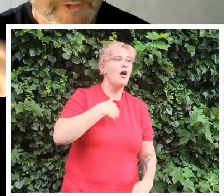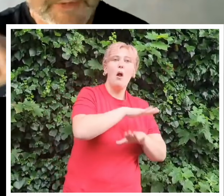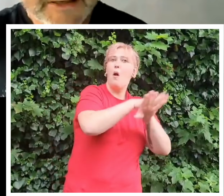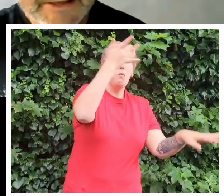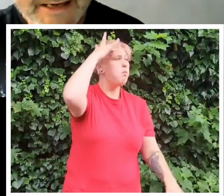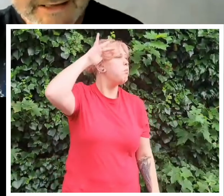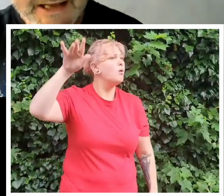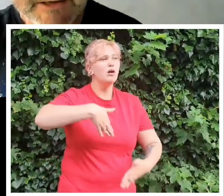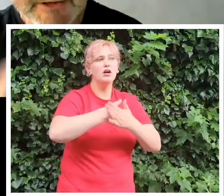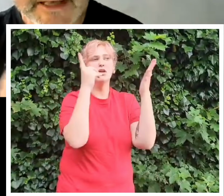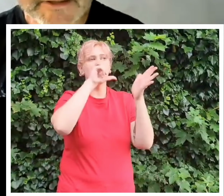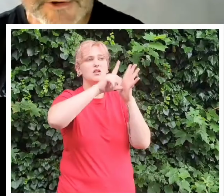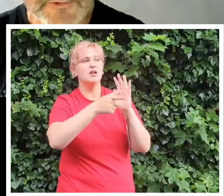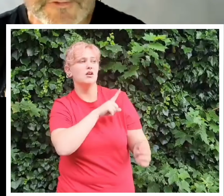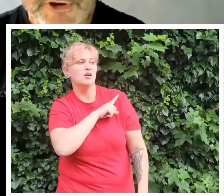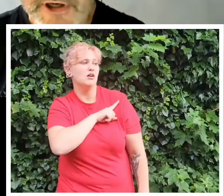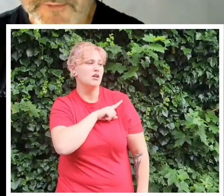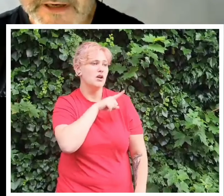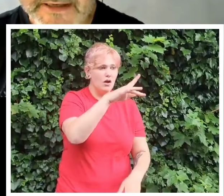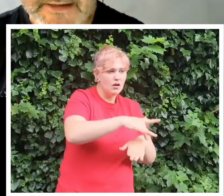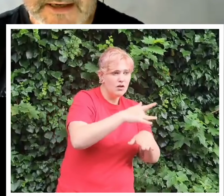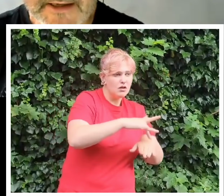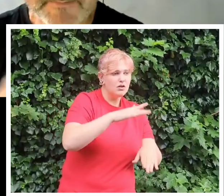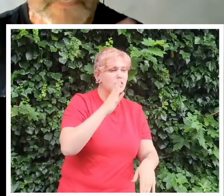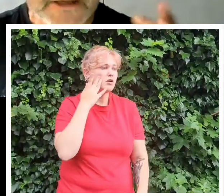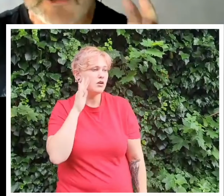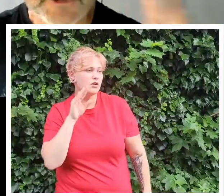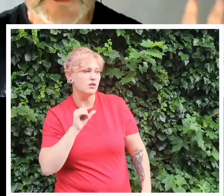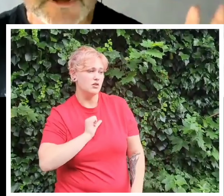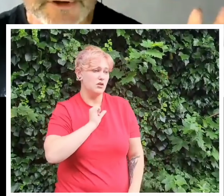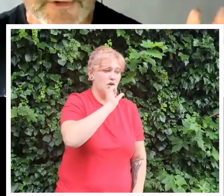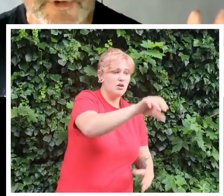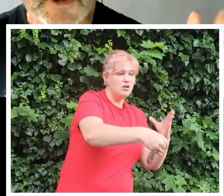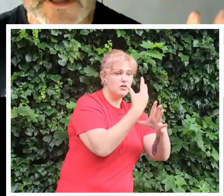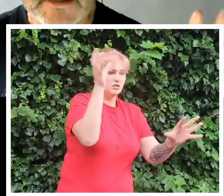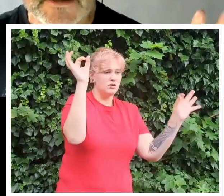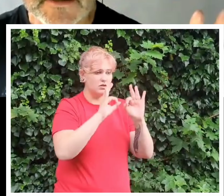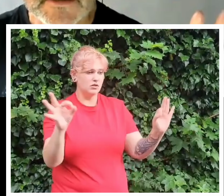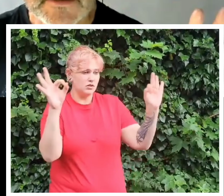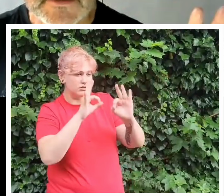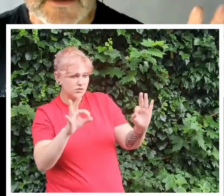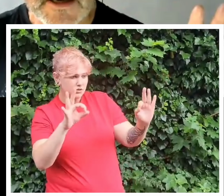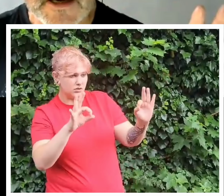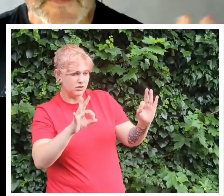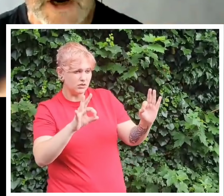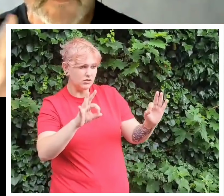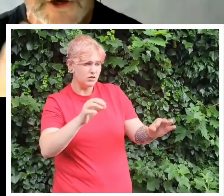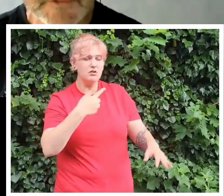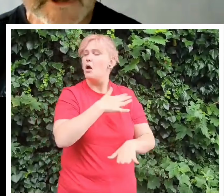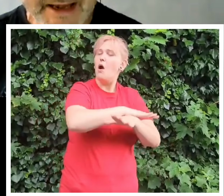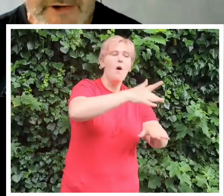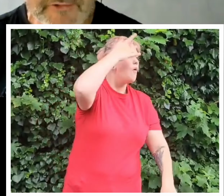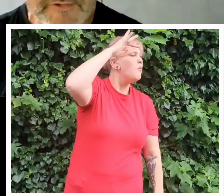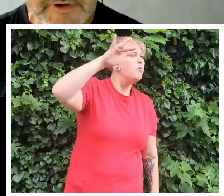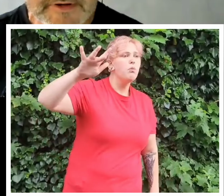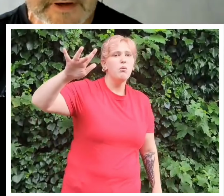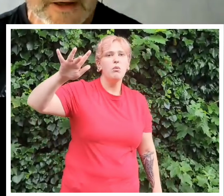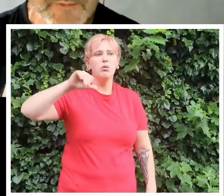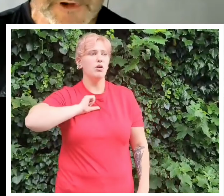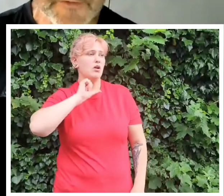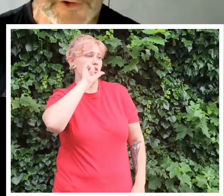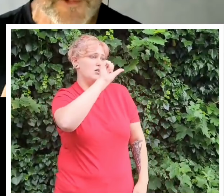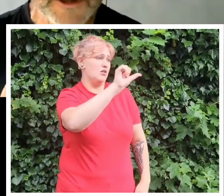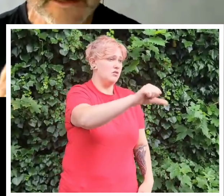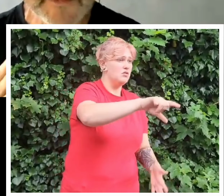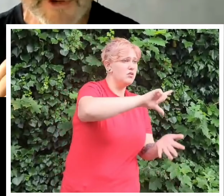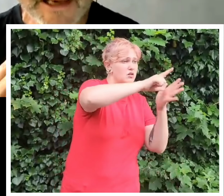doubt it will be a day late because that's Huel's show when he introduces new music. I've no doubt that he